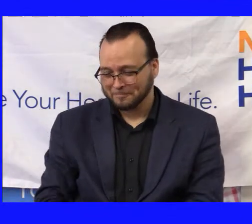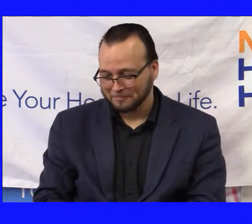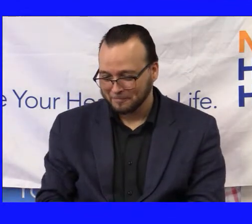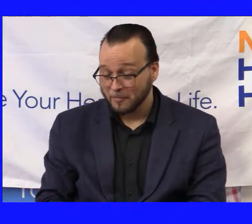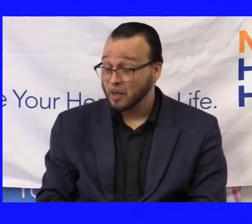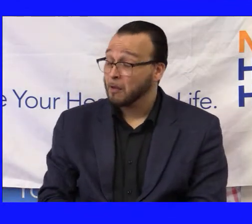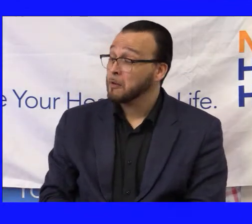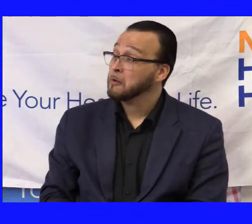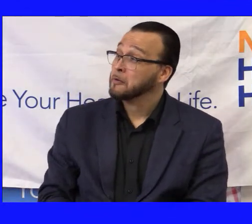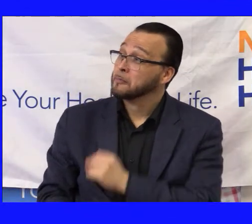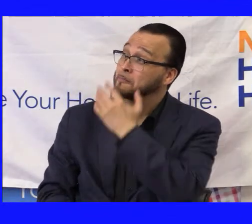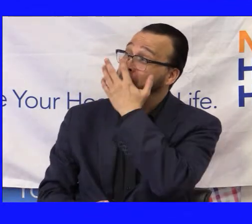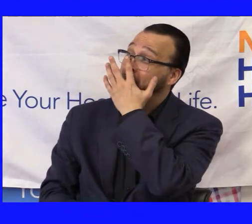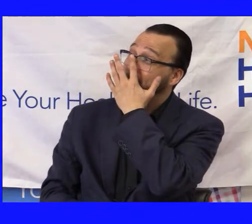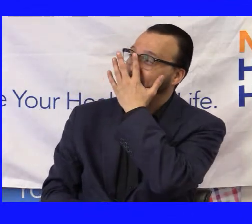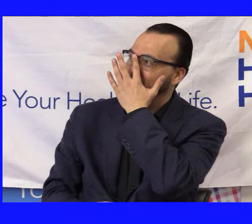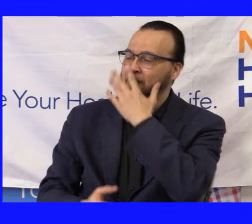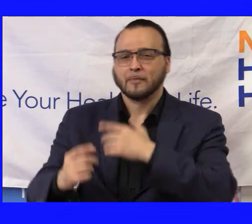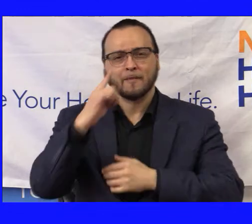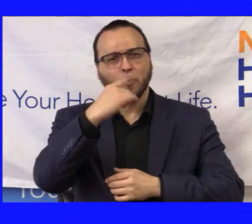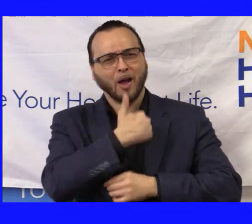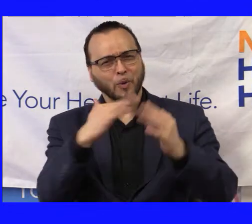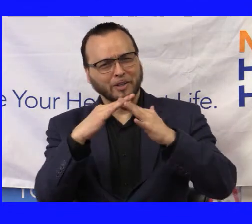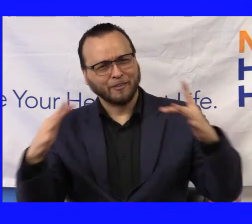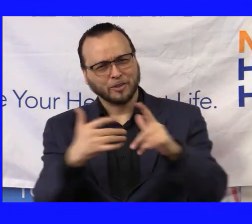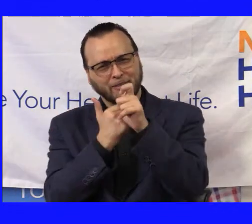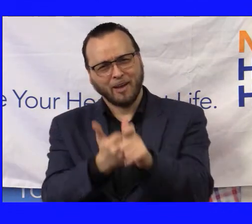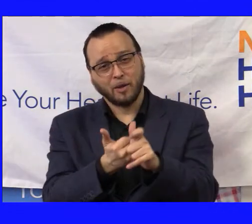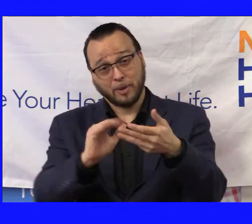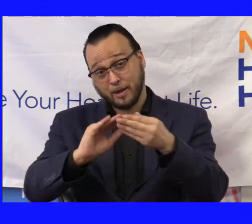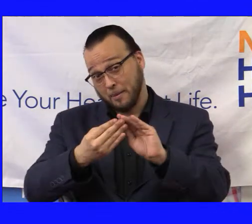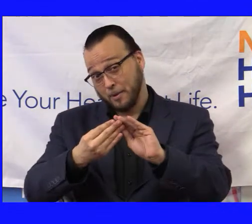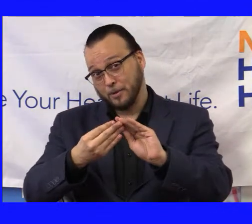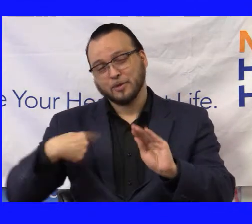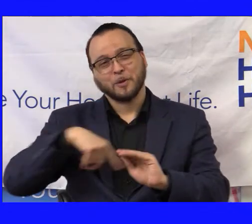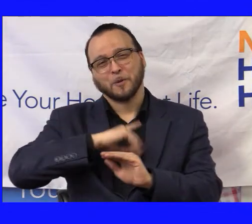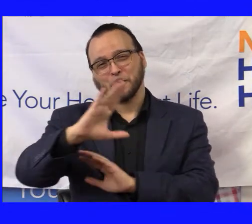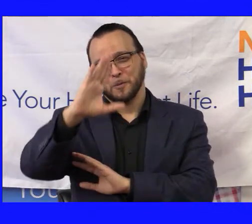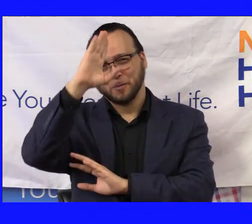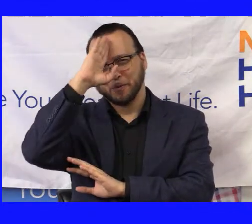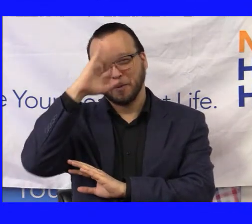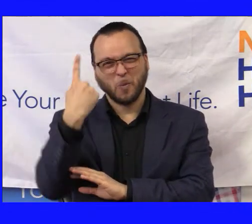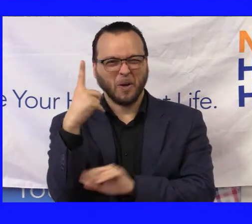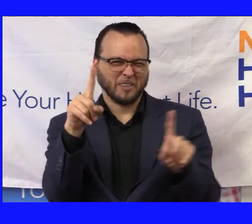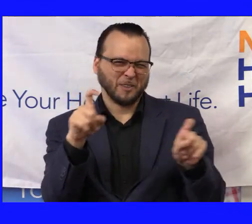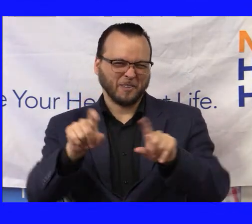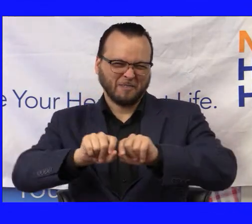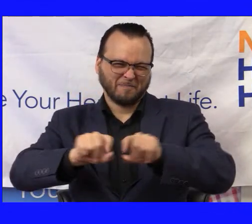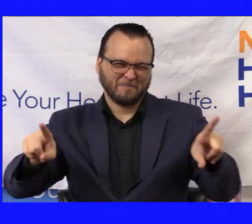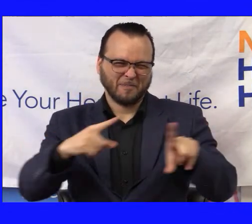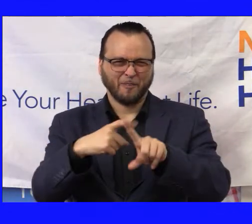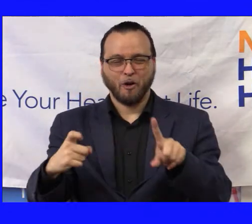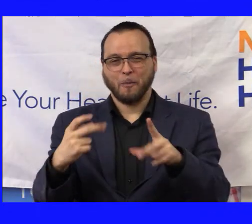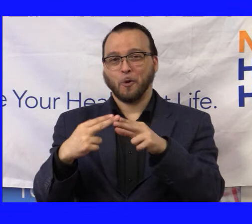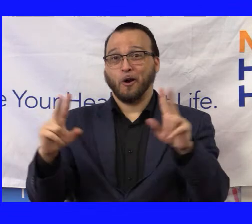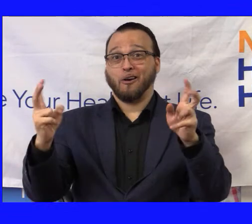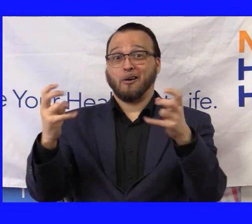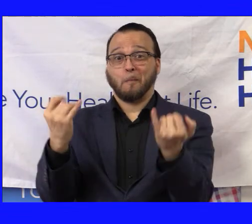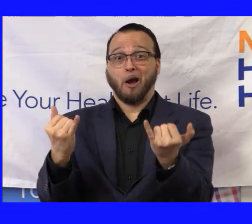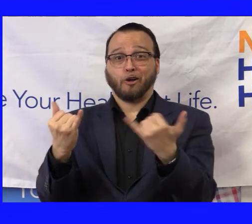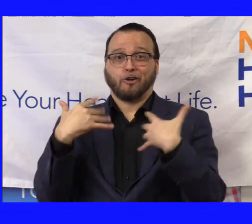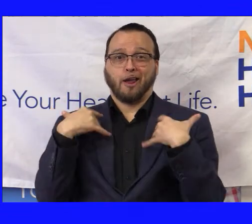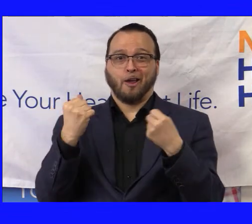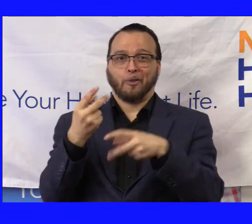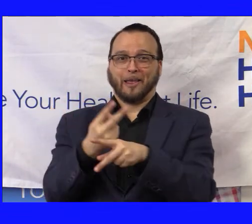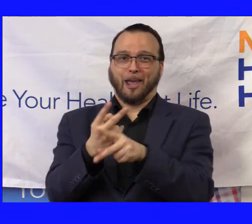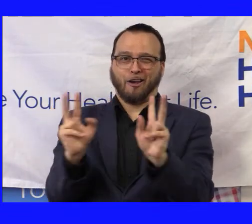In terms of our diversity by numbers, we know that this was a survey that was done by Modern Healthcare, which showed that for